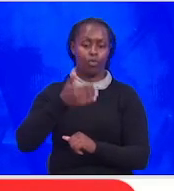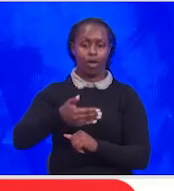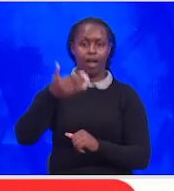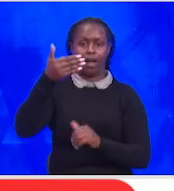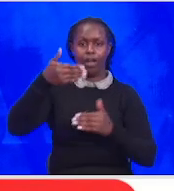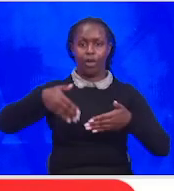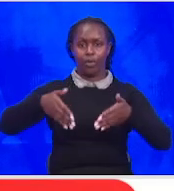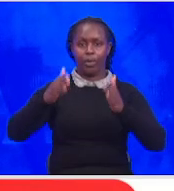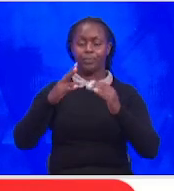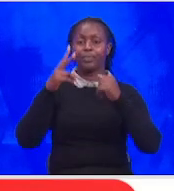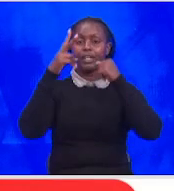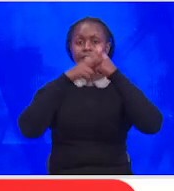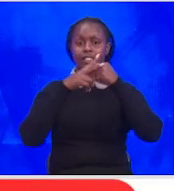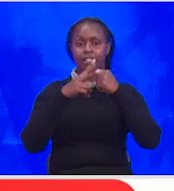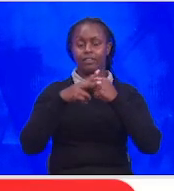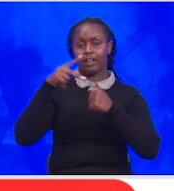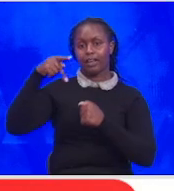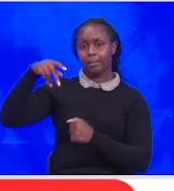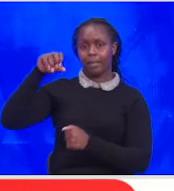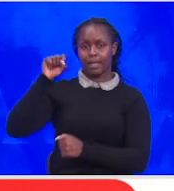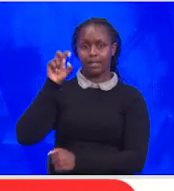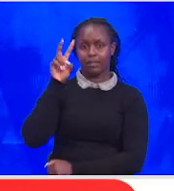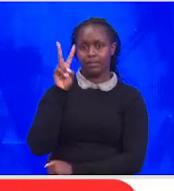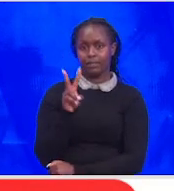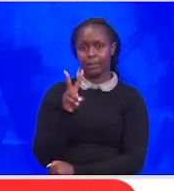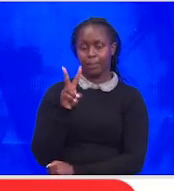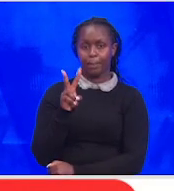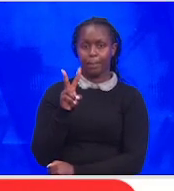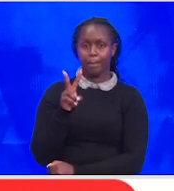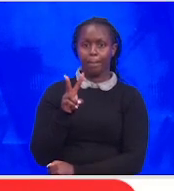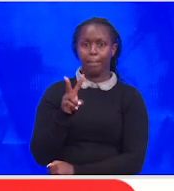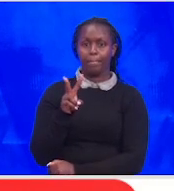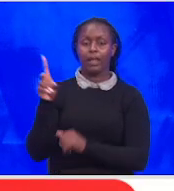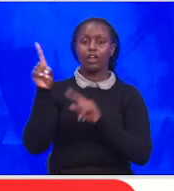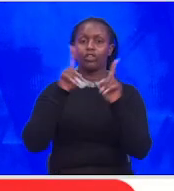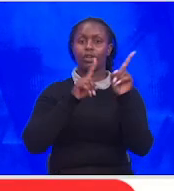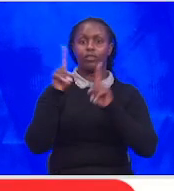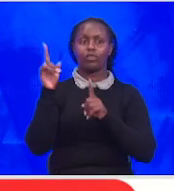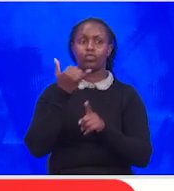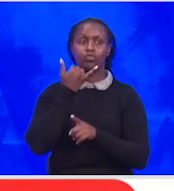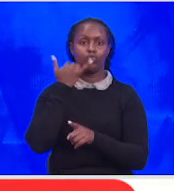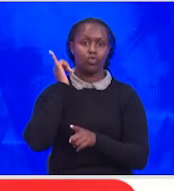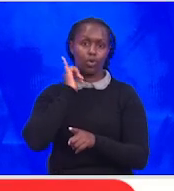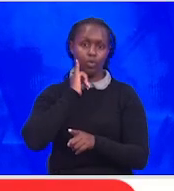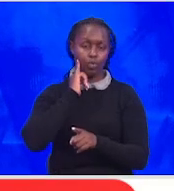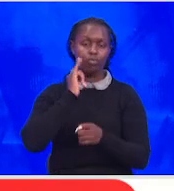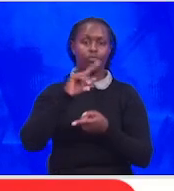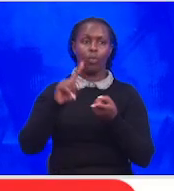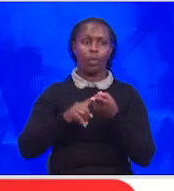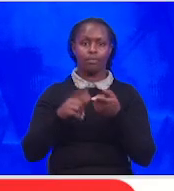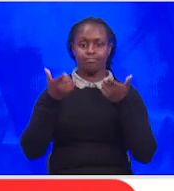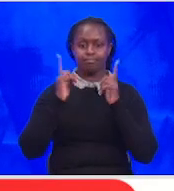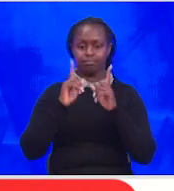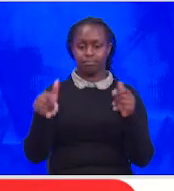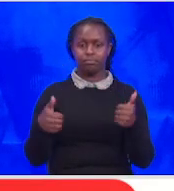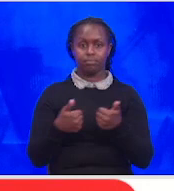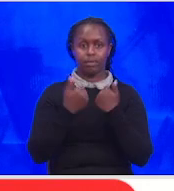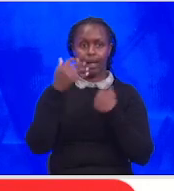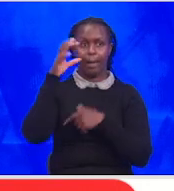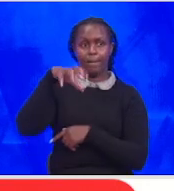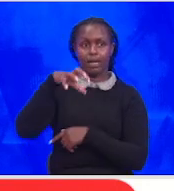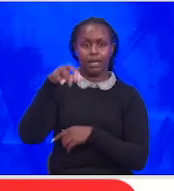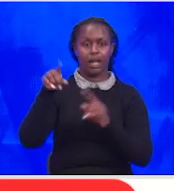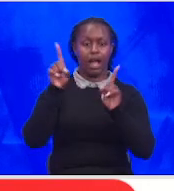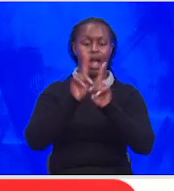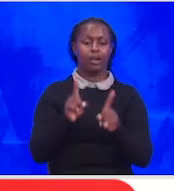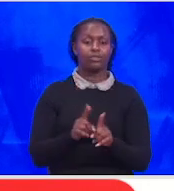These seven were in a public service vehicle, that is PSV, traveling to Nakuru when a trailer rammed into the matatu, and the